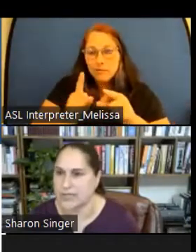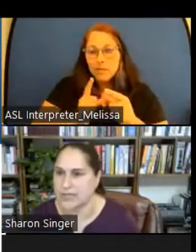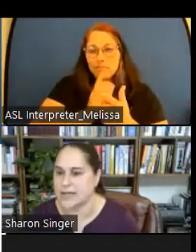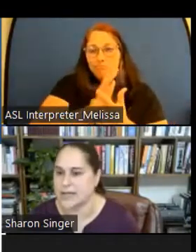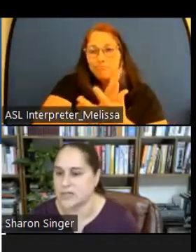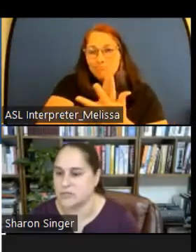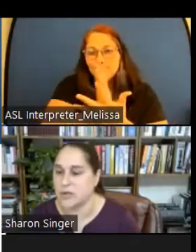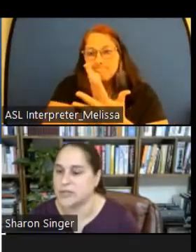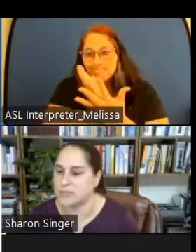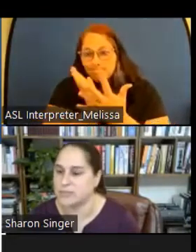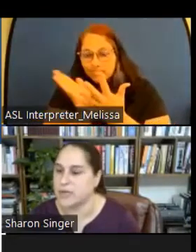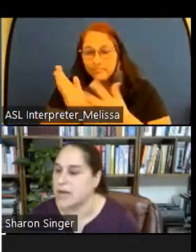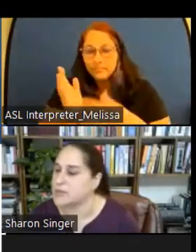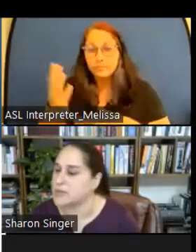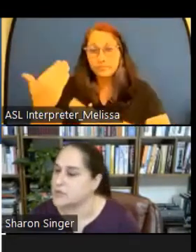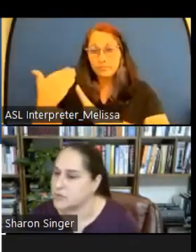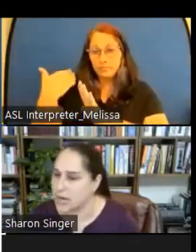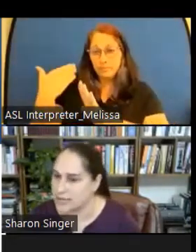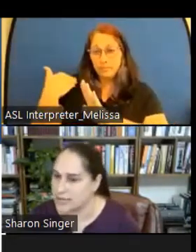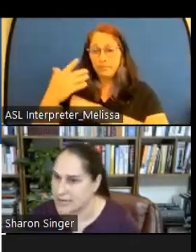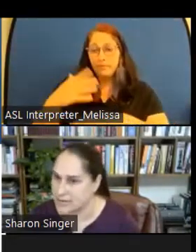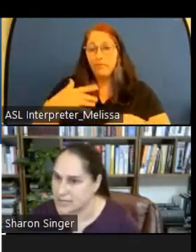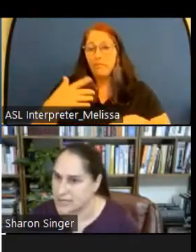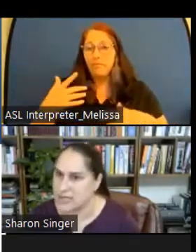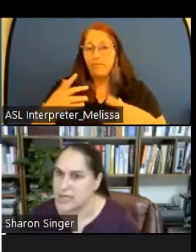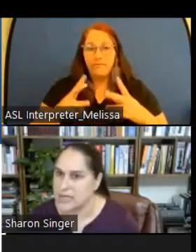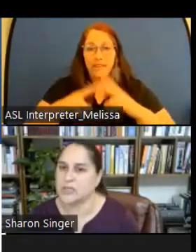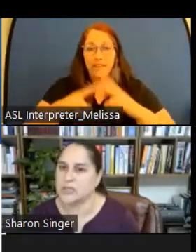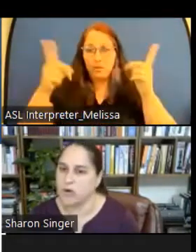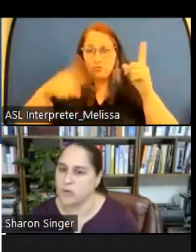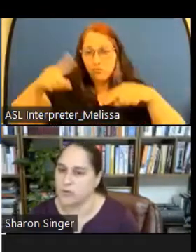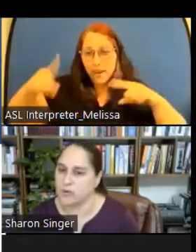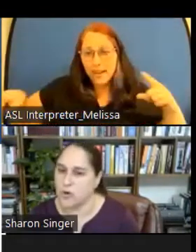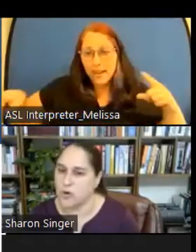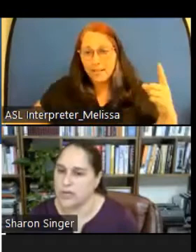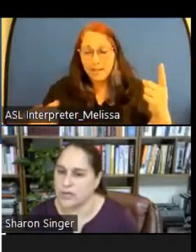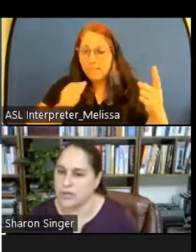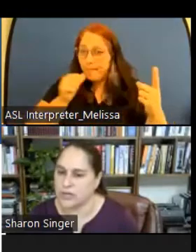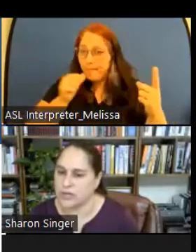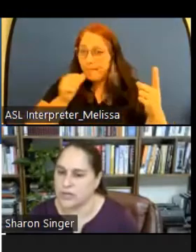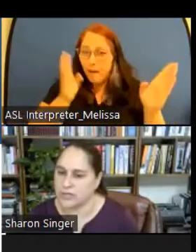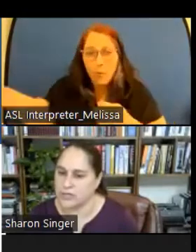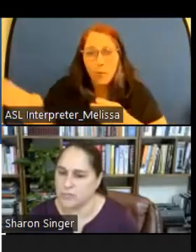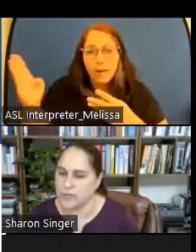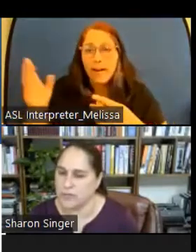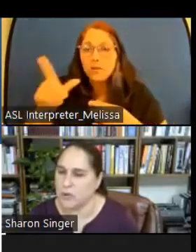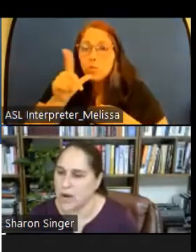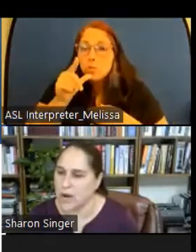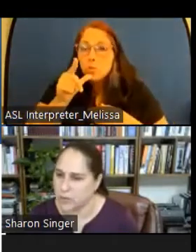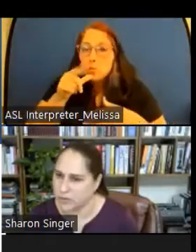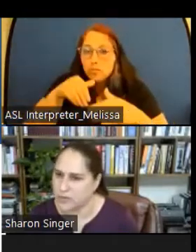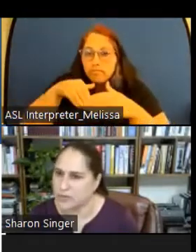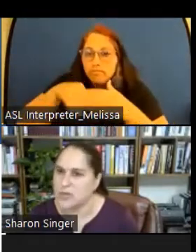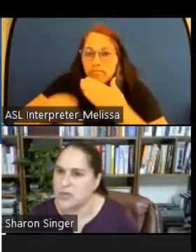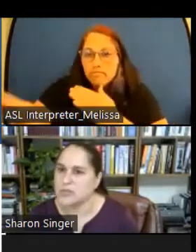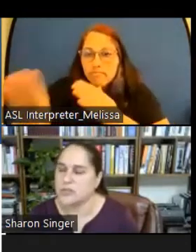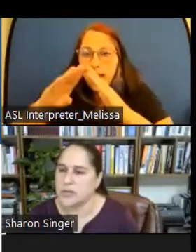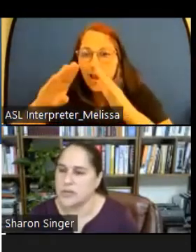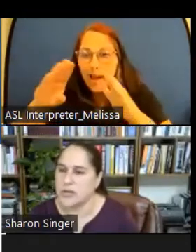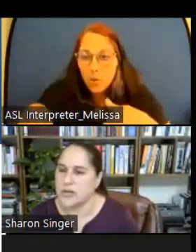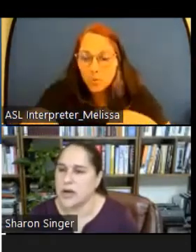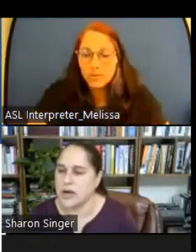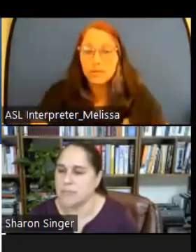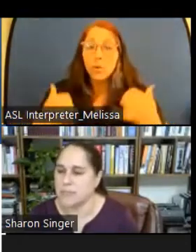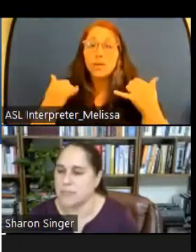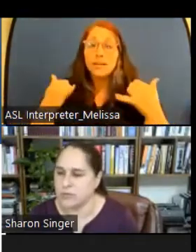disorganized and random as to who got into housing. And so the goal here is to be more equitable, to